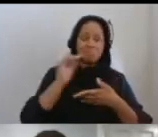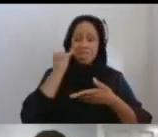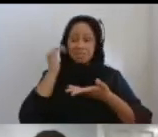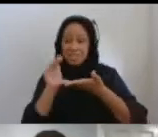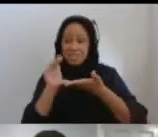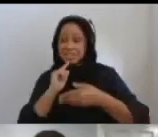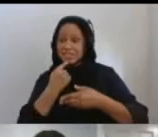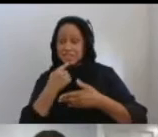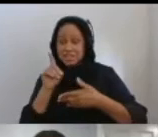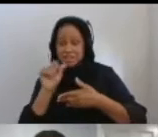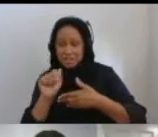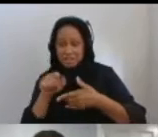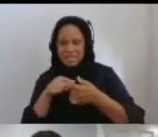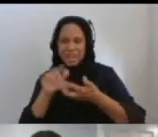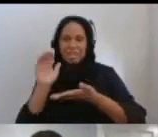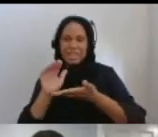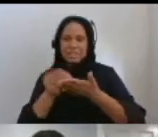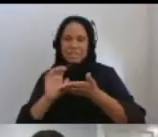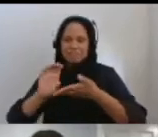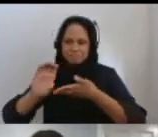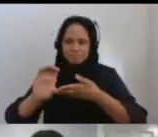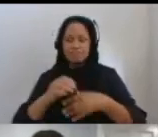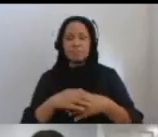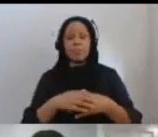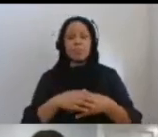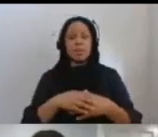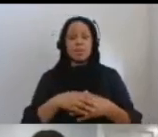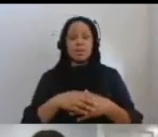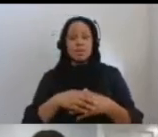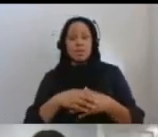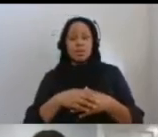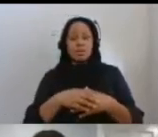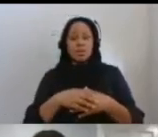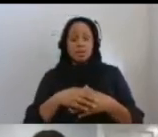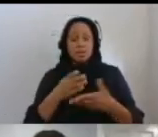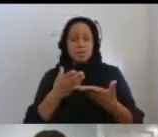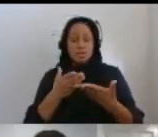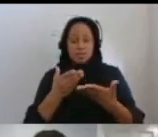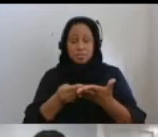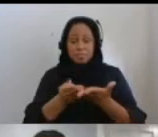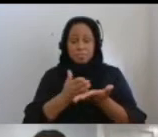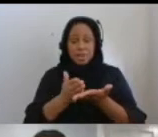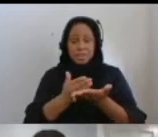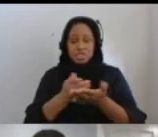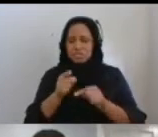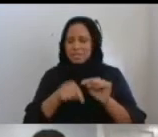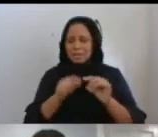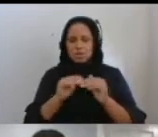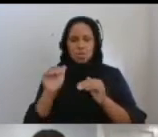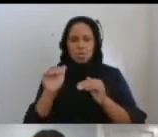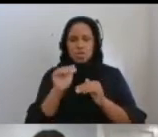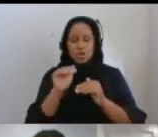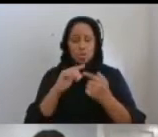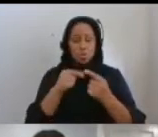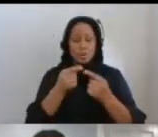The PRA, like I mentioned, cannot be exceeded. Once you burn through it, you're done. You have to wait till the next year comes around.